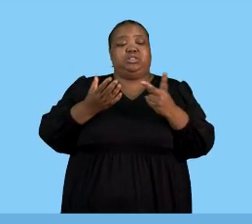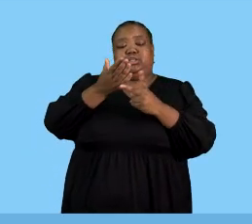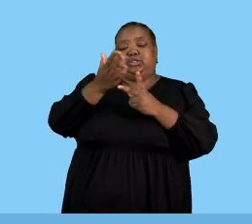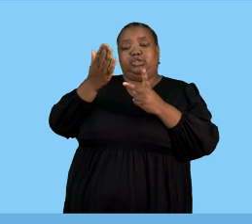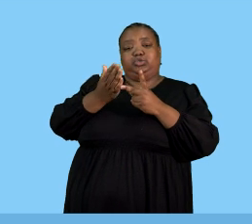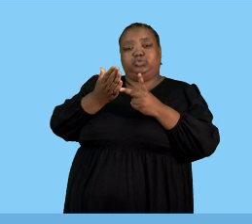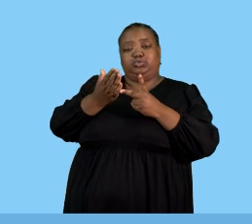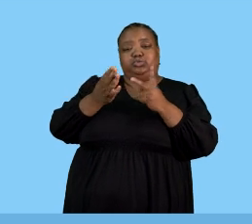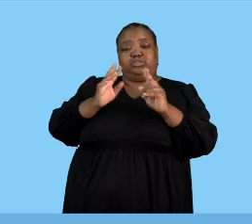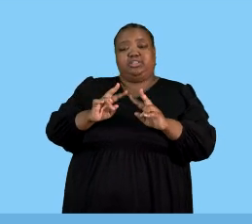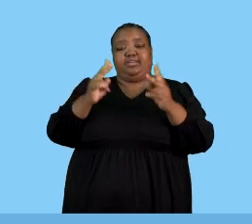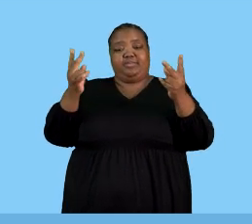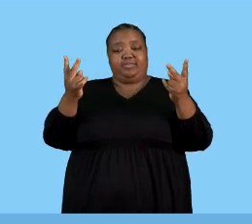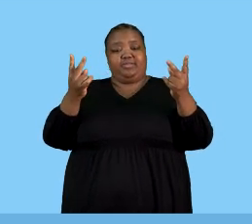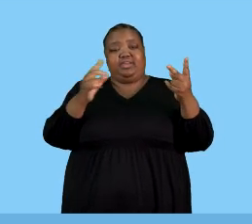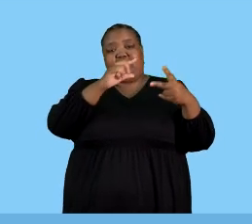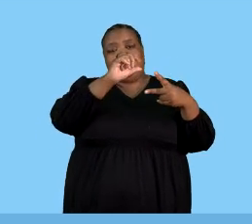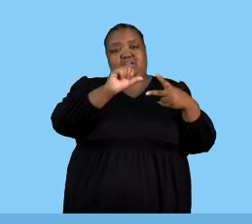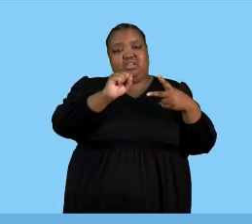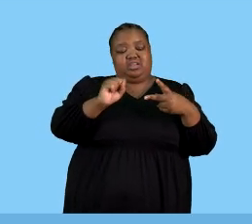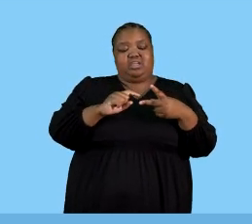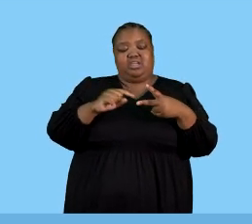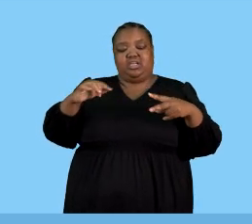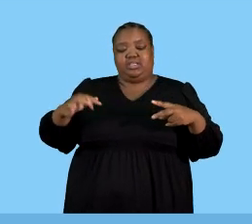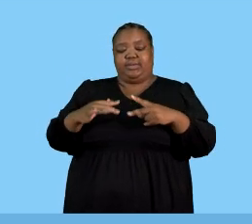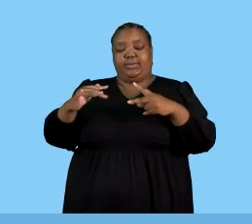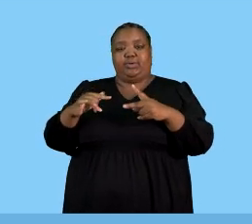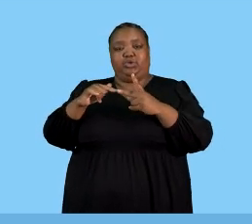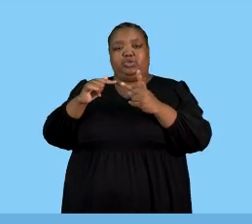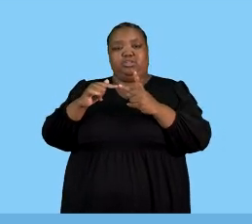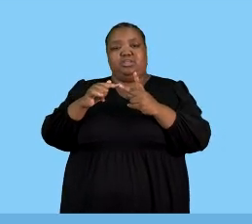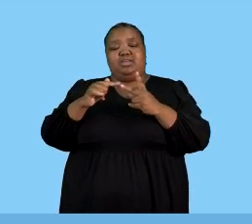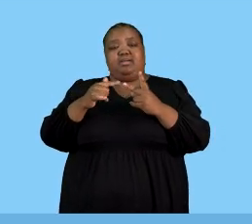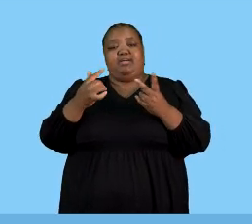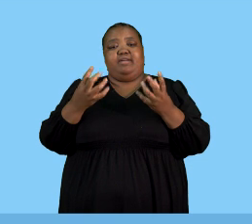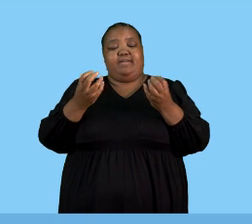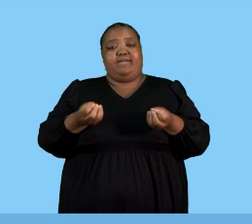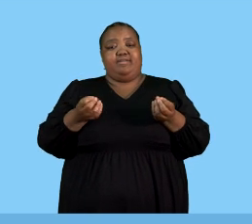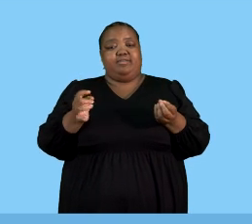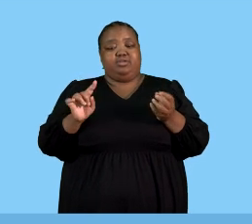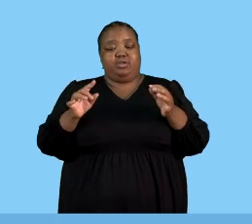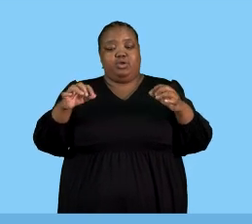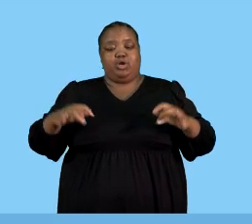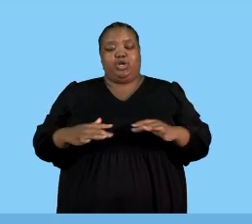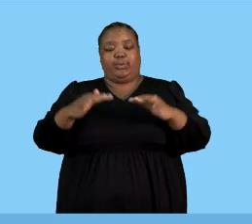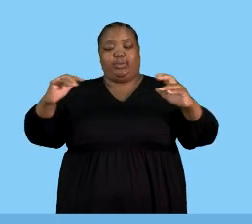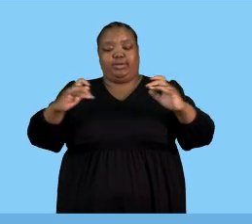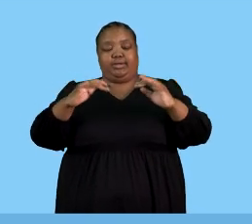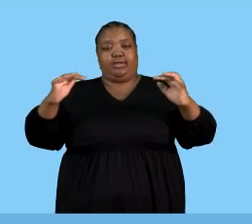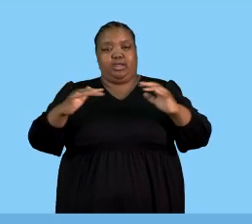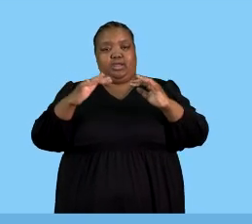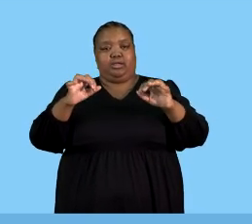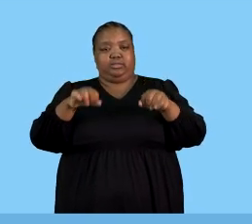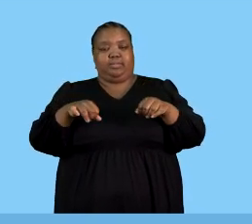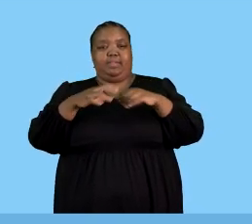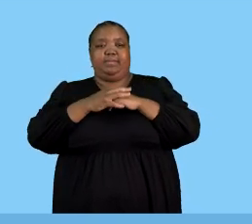the product that are formed from two different substances, they're going to have different properties. The properties of the reactants were